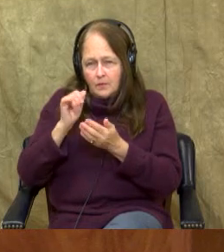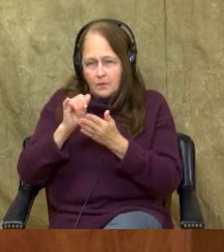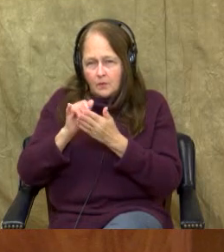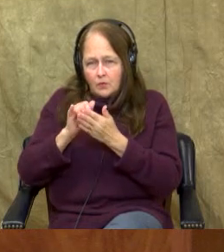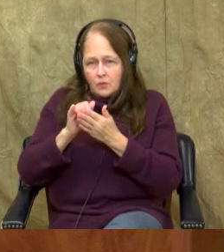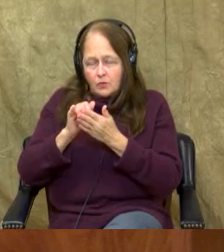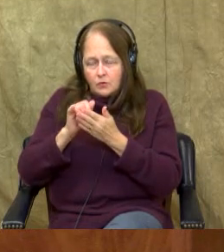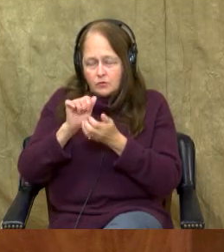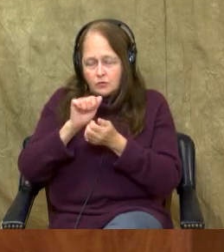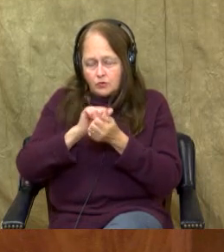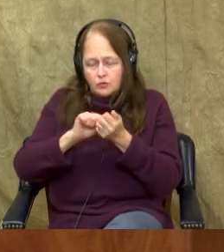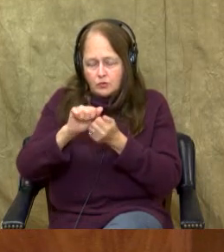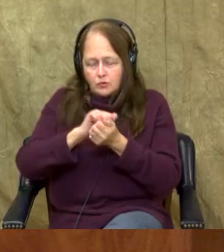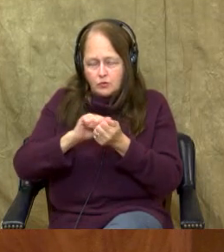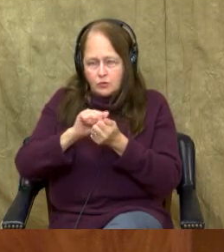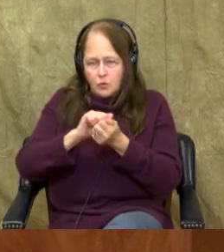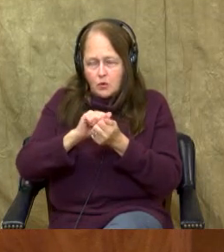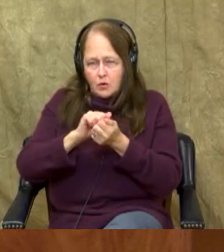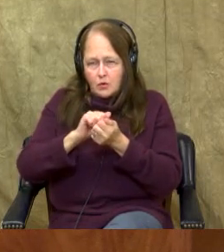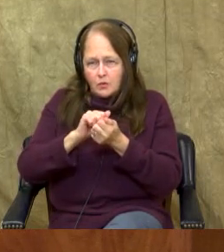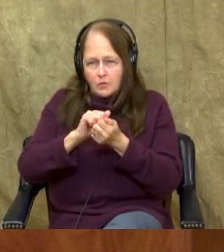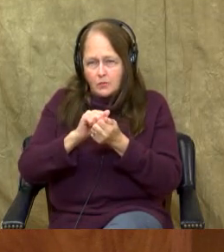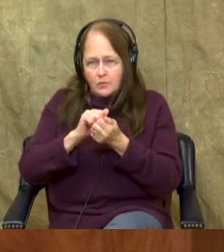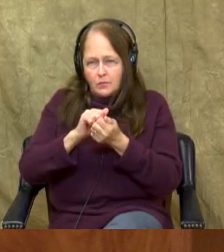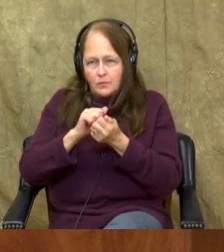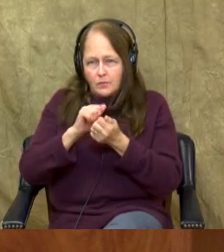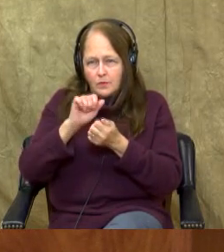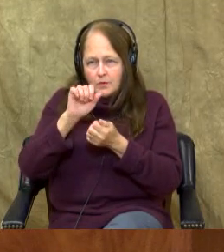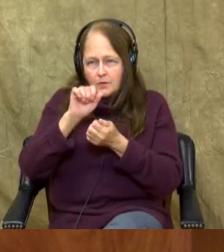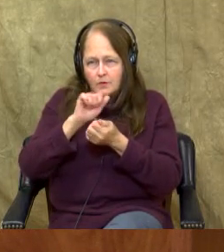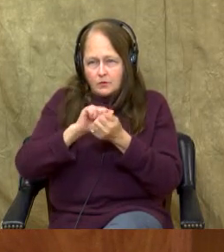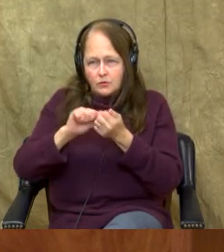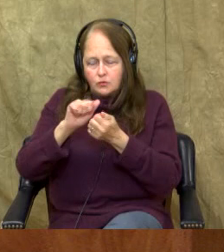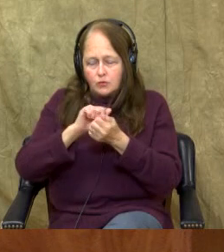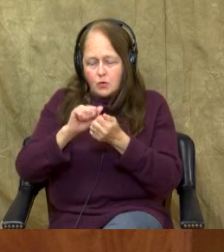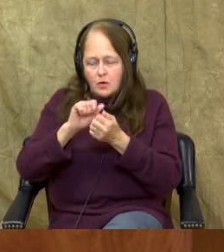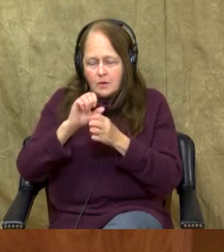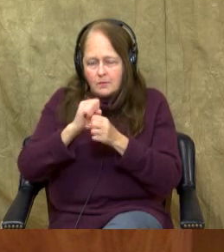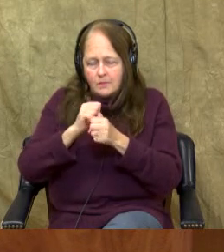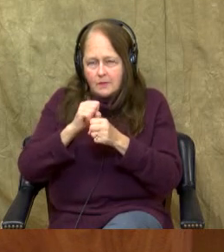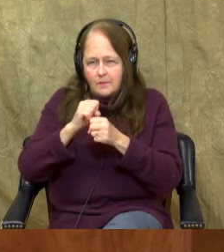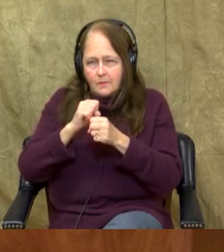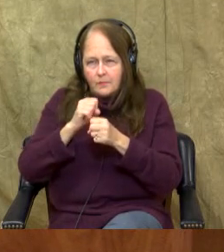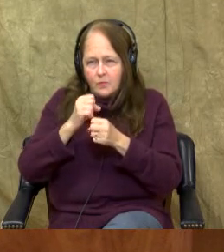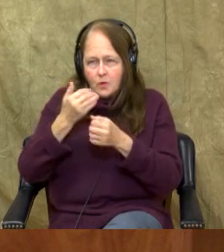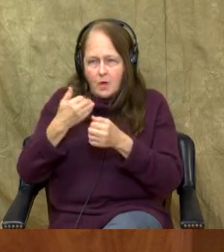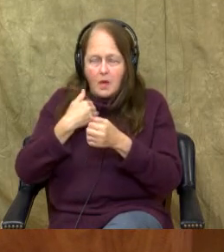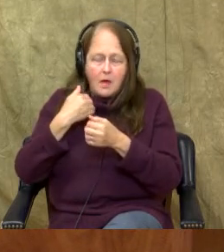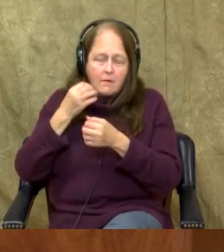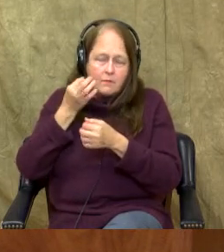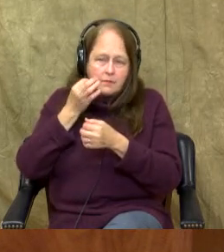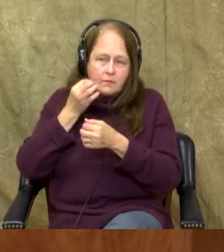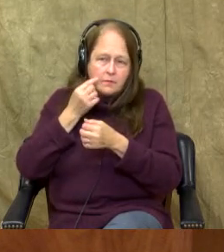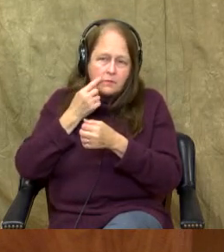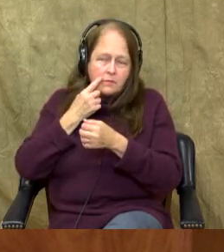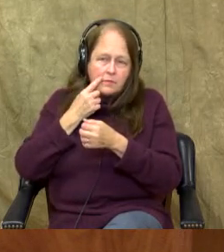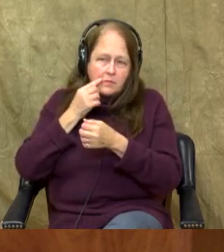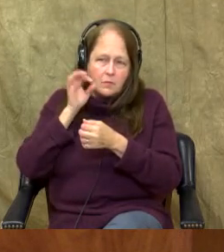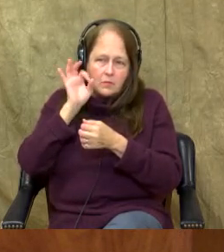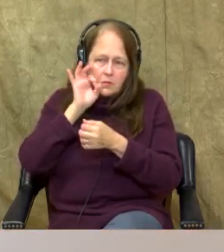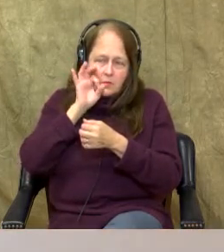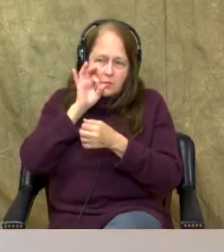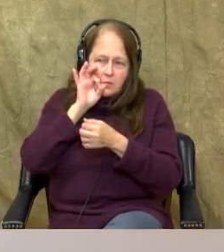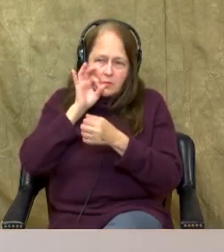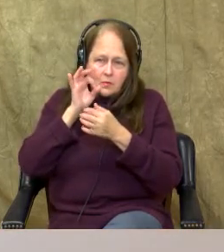like a sore and then run? Well, a sore festers. Let's say if you had a cold sore on your lip. It